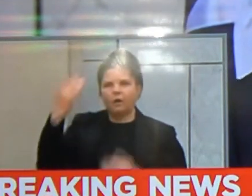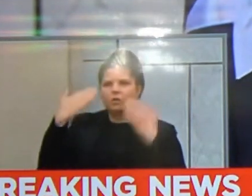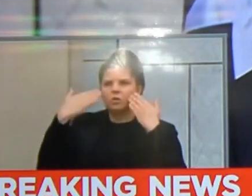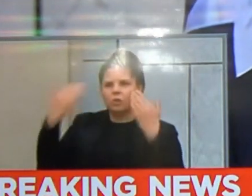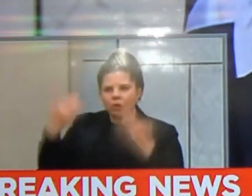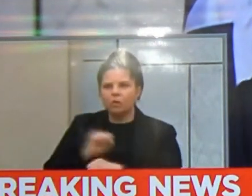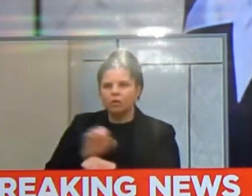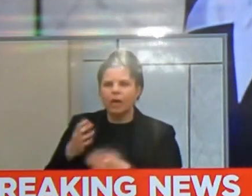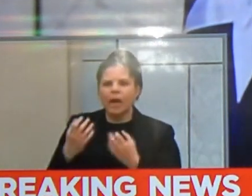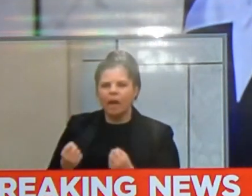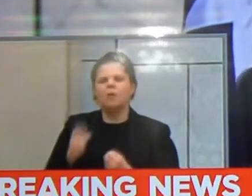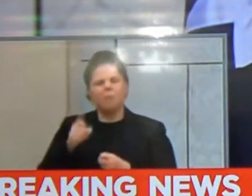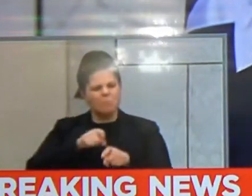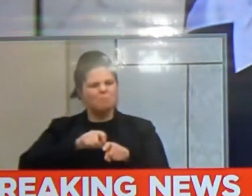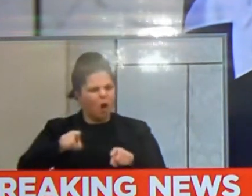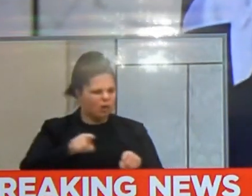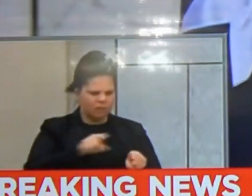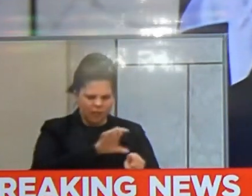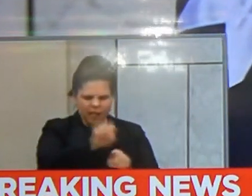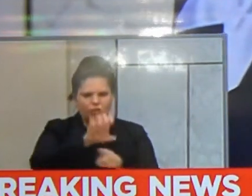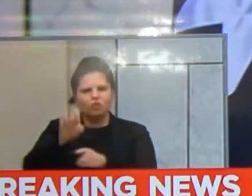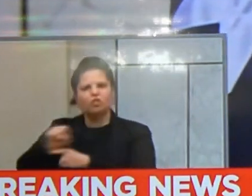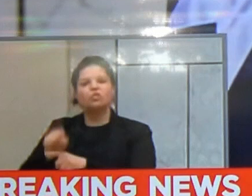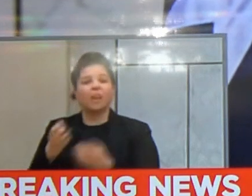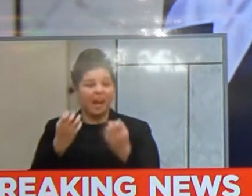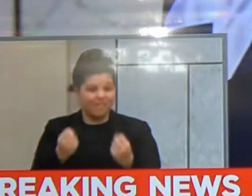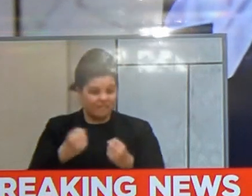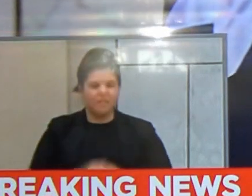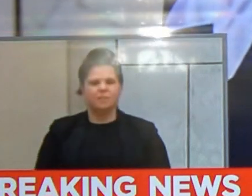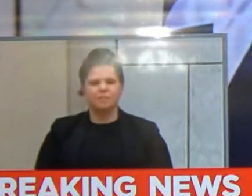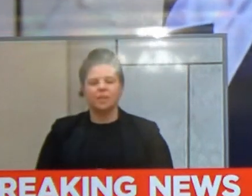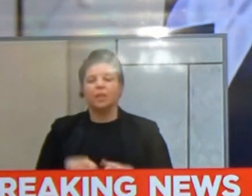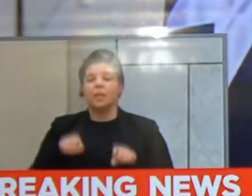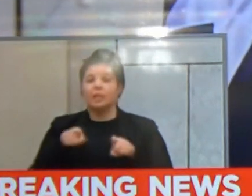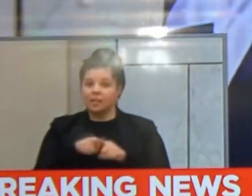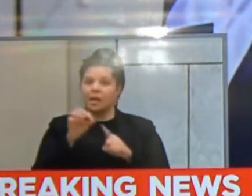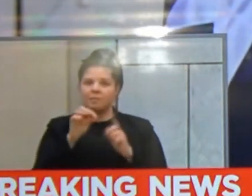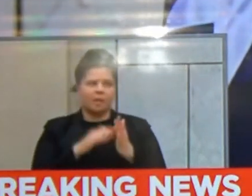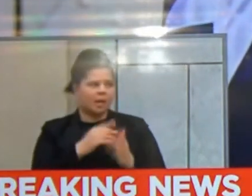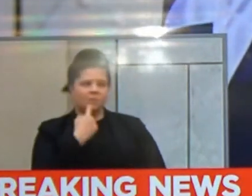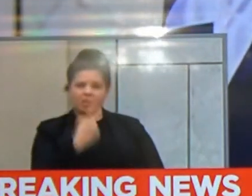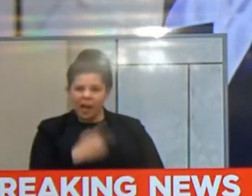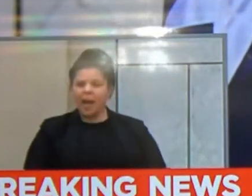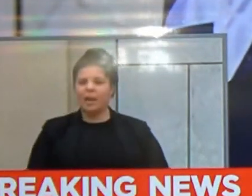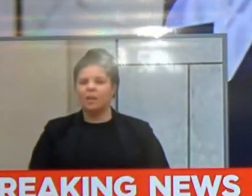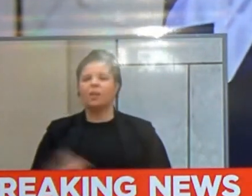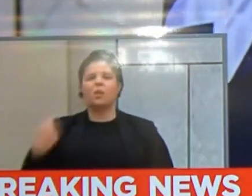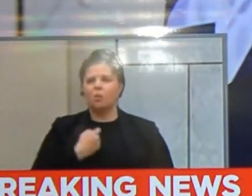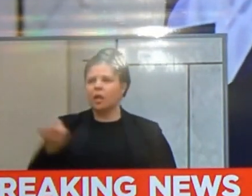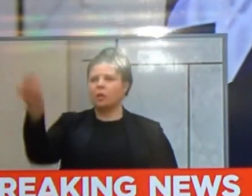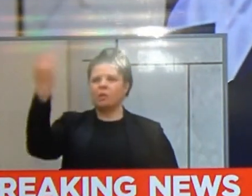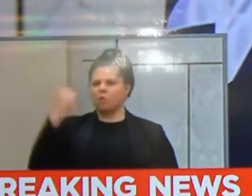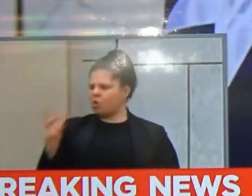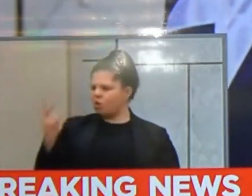outbreak. As the Prime Minister has said, the growth rate has been falling. It's about 5% a day